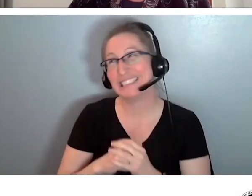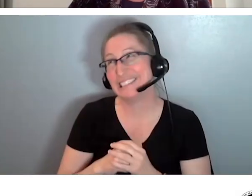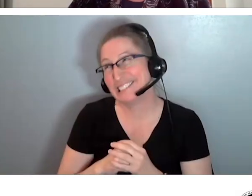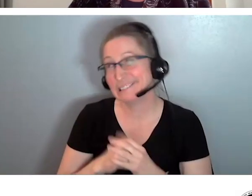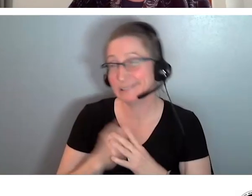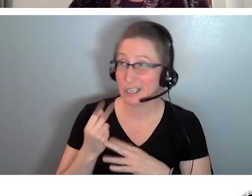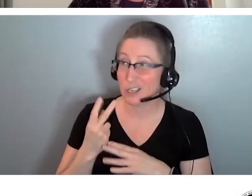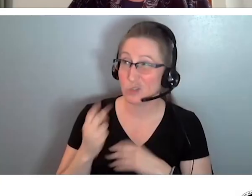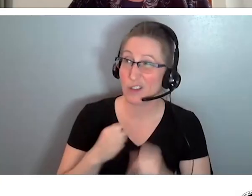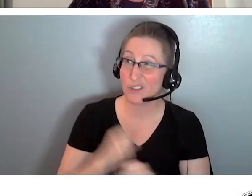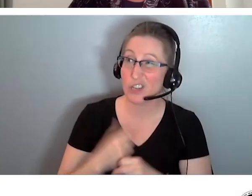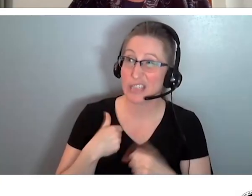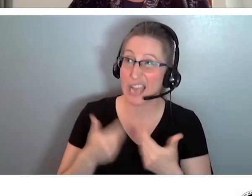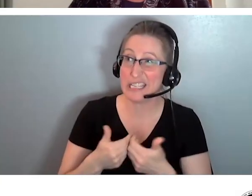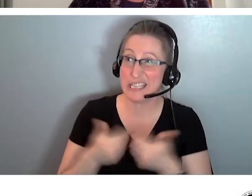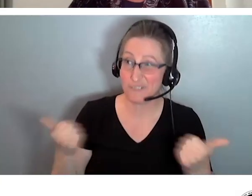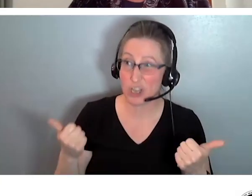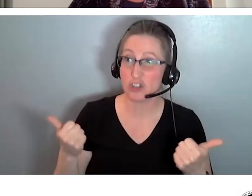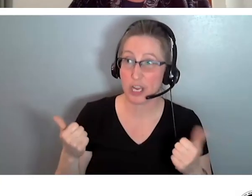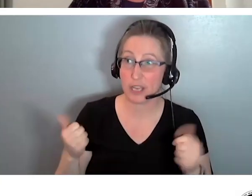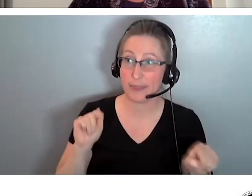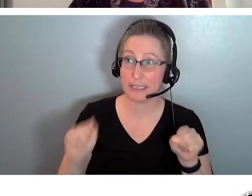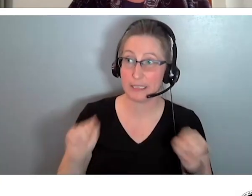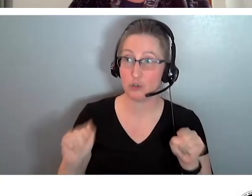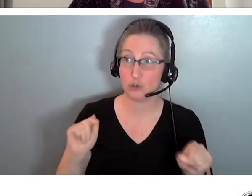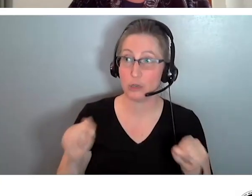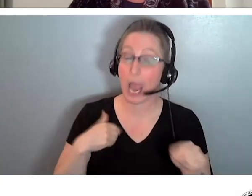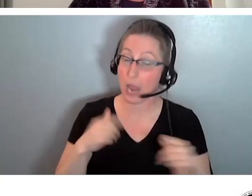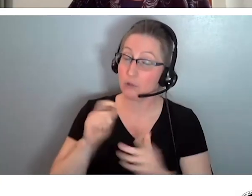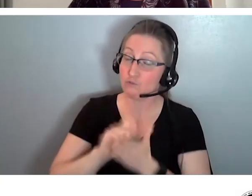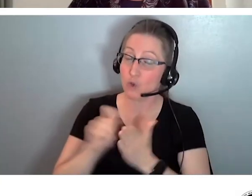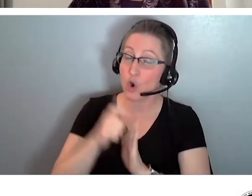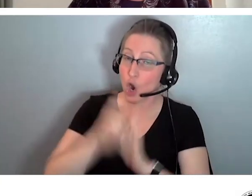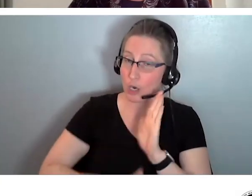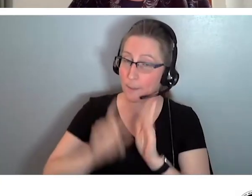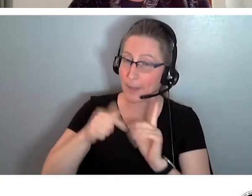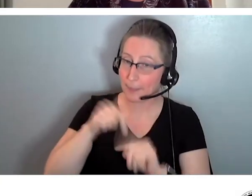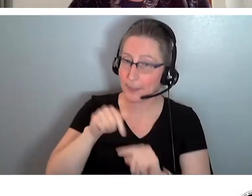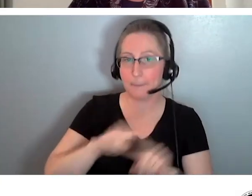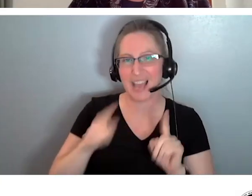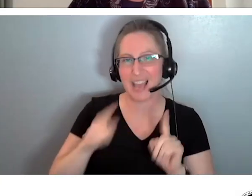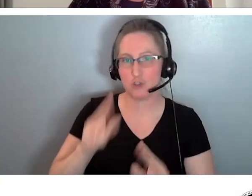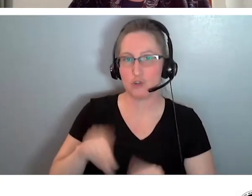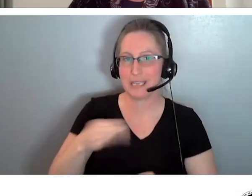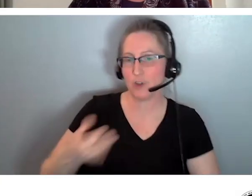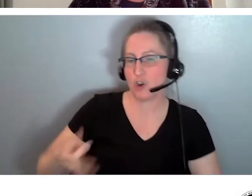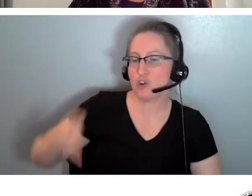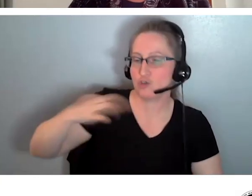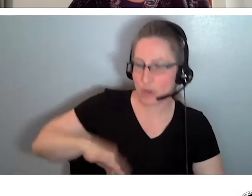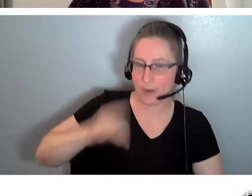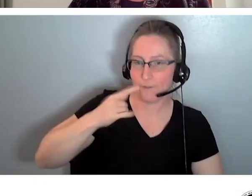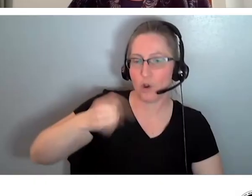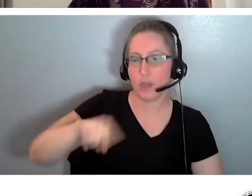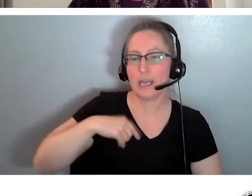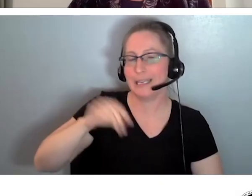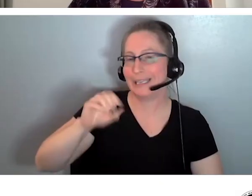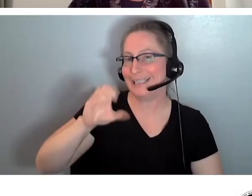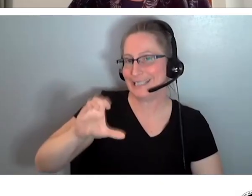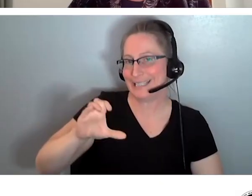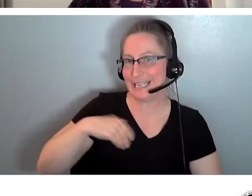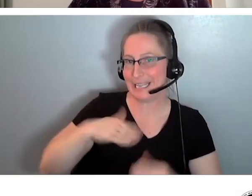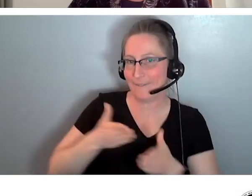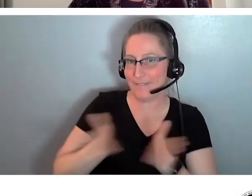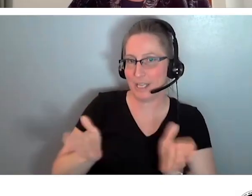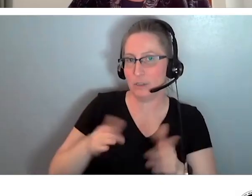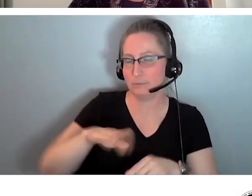12 years that I've been differentiating these, and I did do an article on it, but I have to credit the early childhood field for